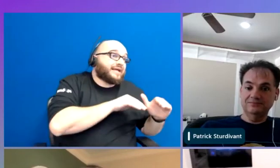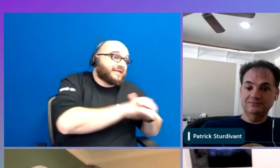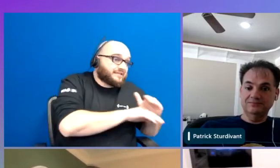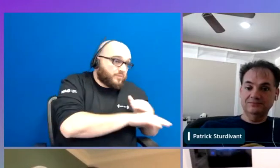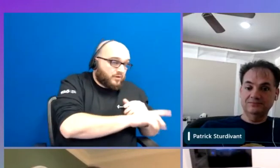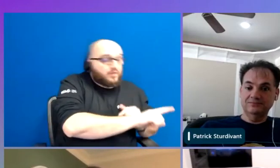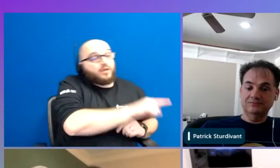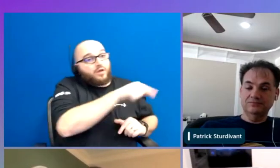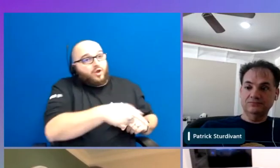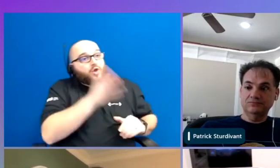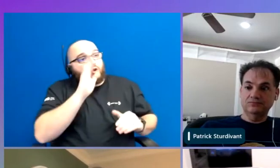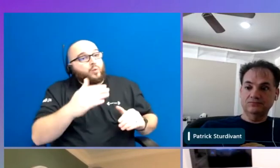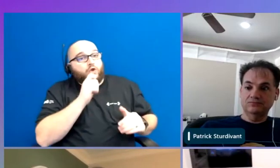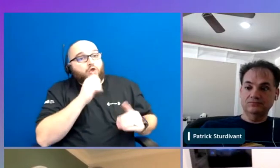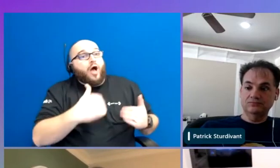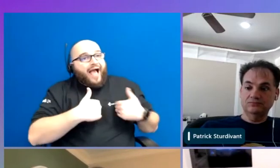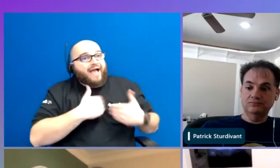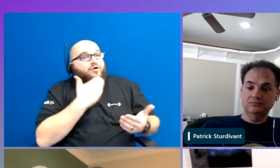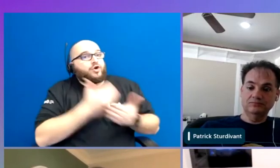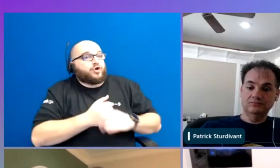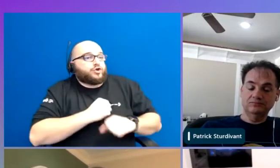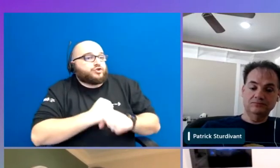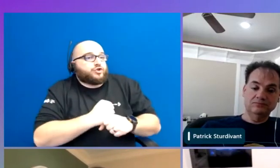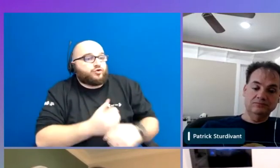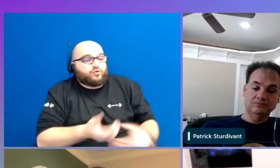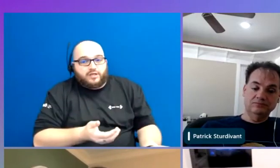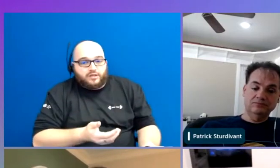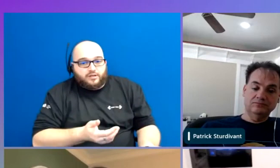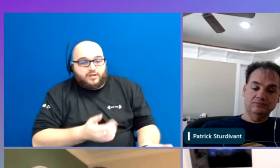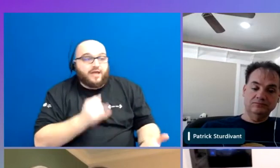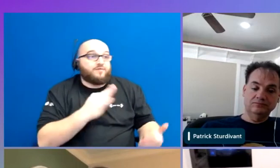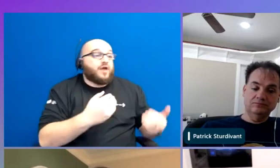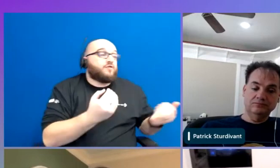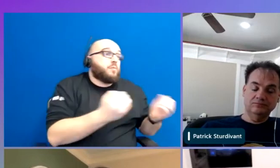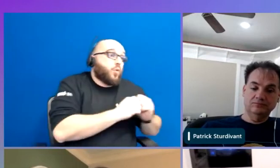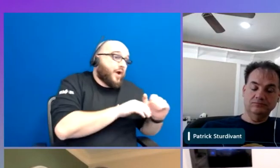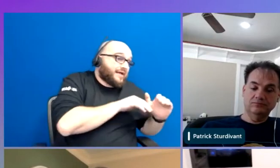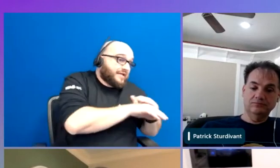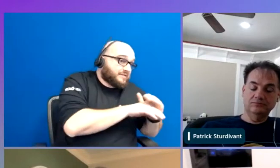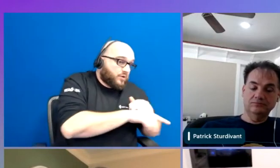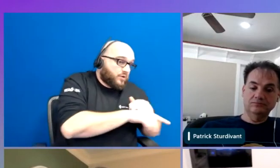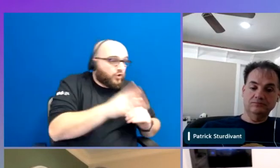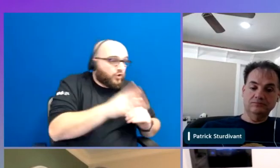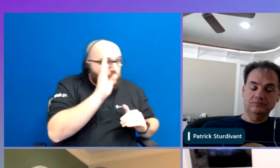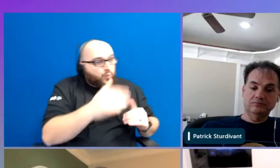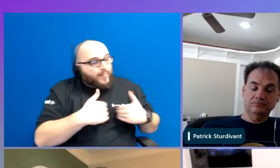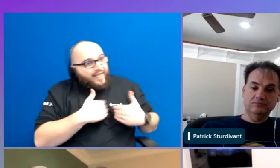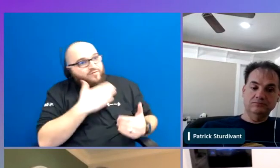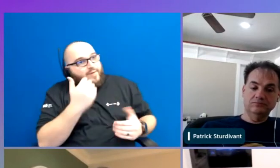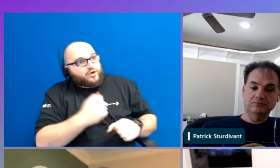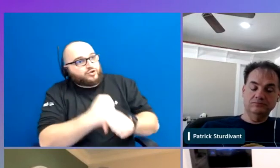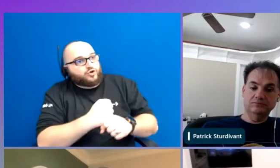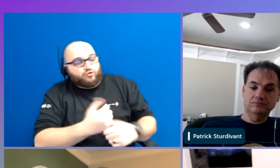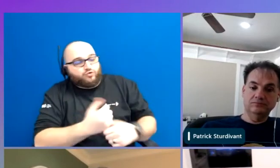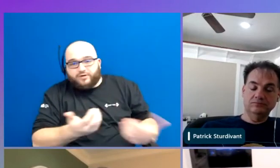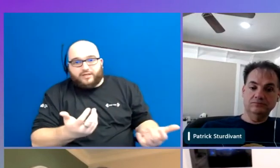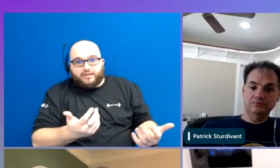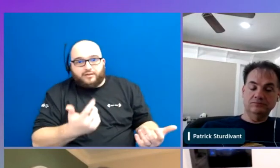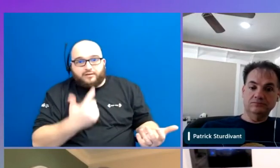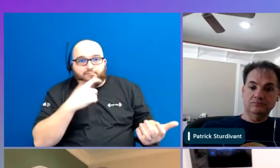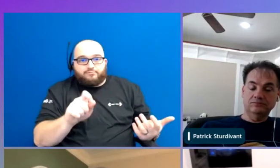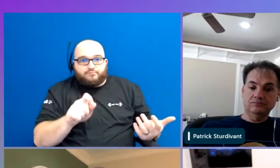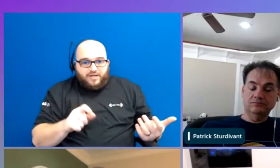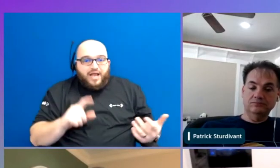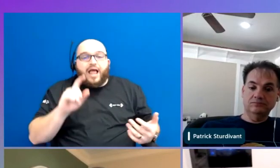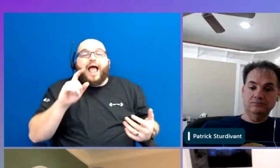be poor security. It's like, and if you have better accessibility, you're going to have better security. It just depends on how